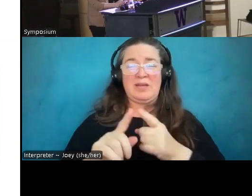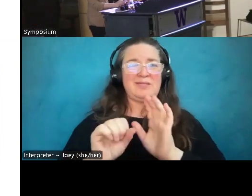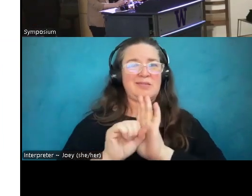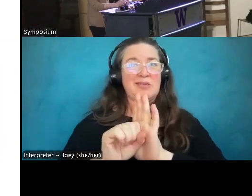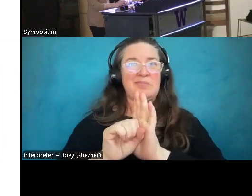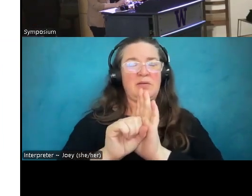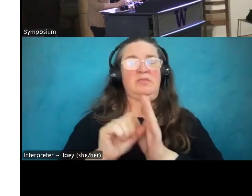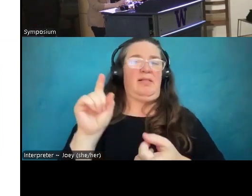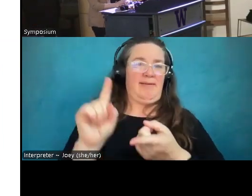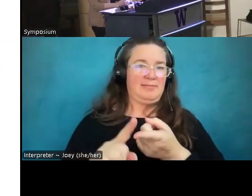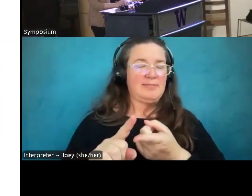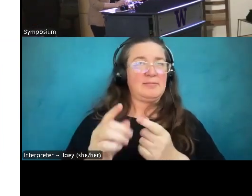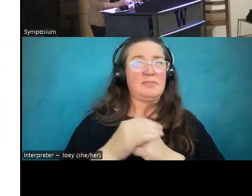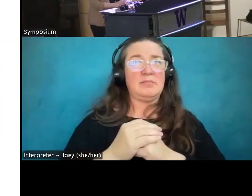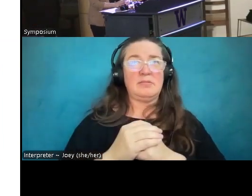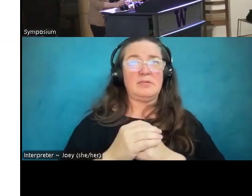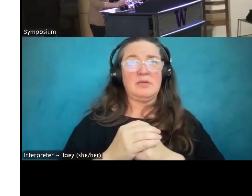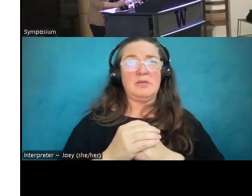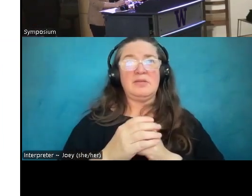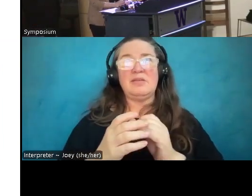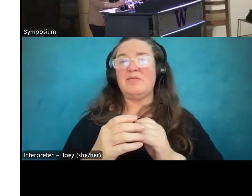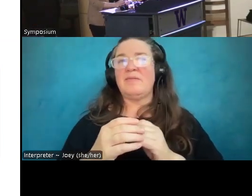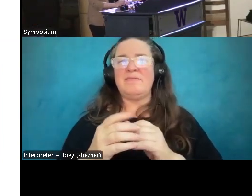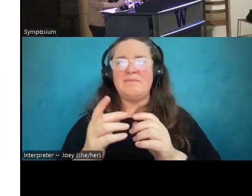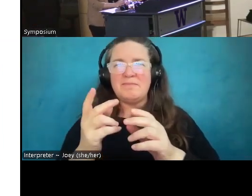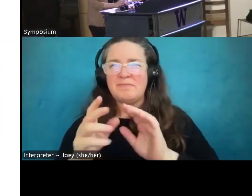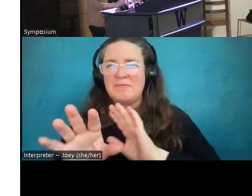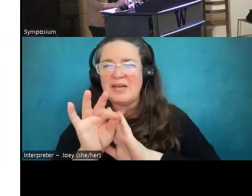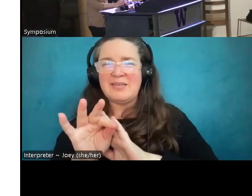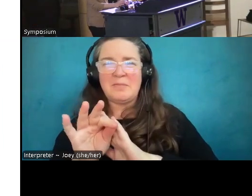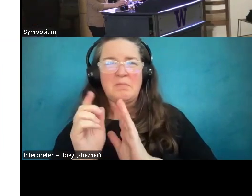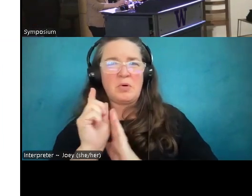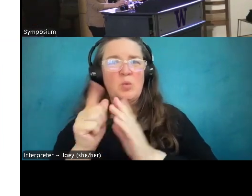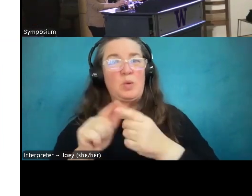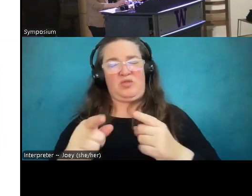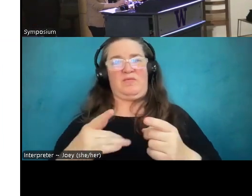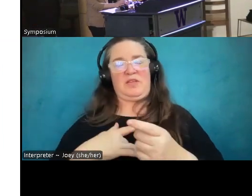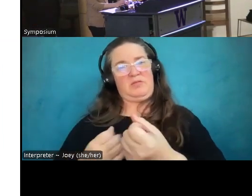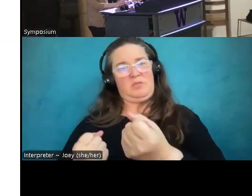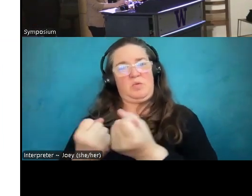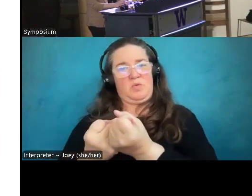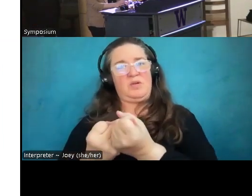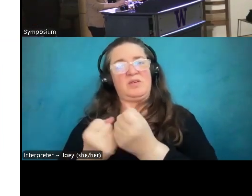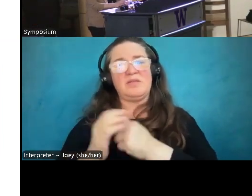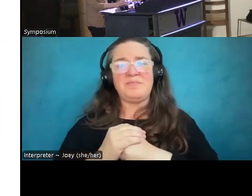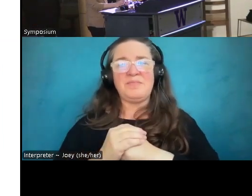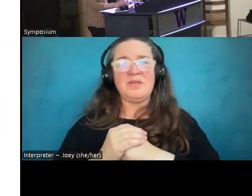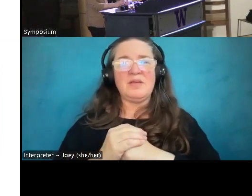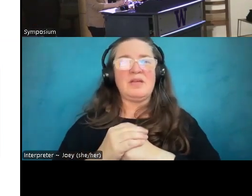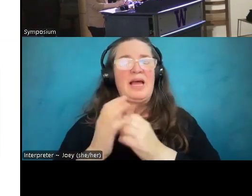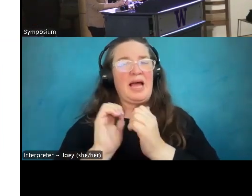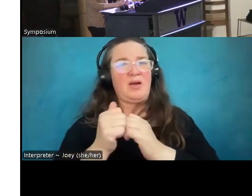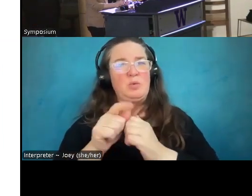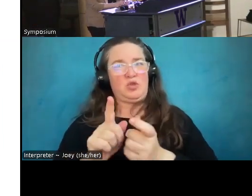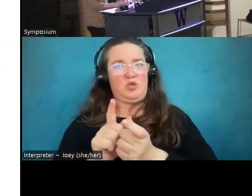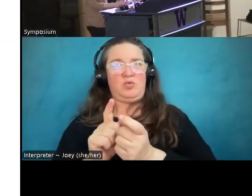prominent, times where you found support, or where you adapted to challenges. And I'd like you to reflect, what